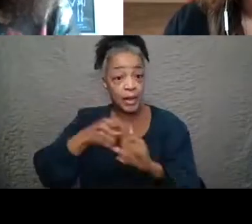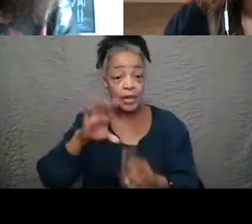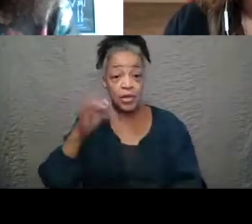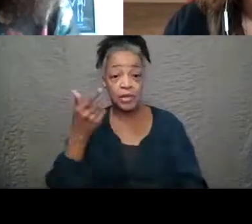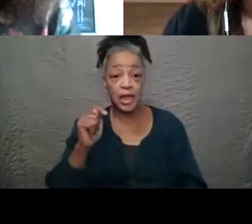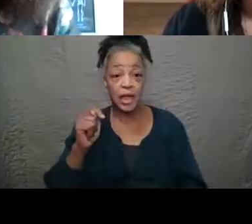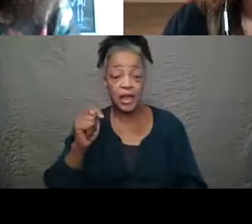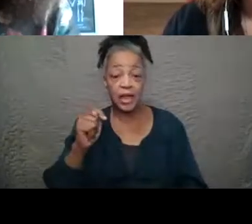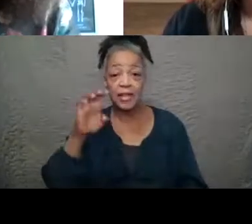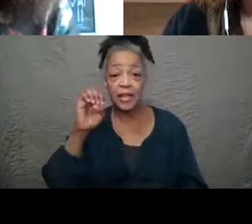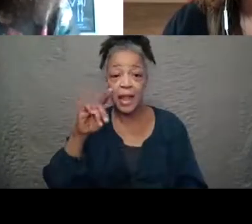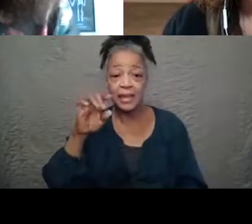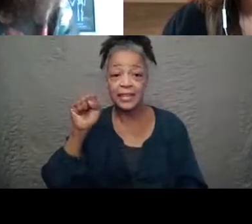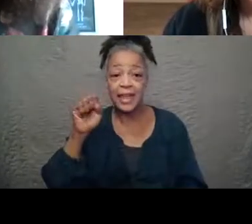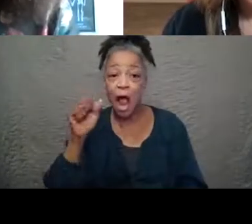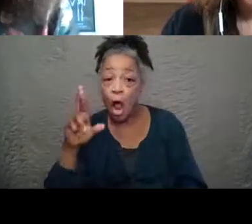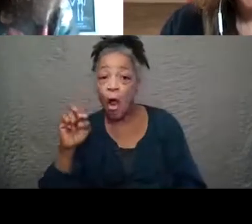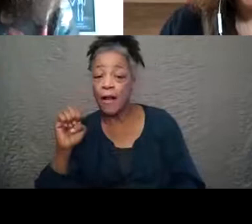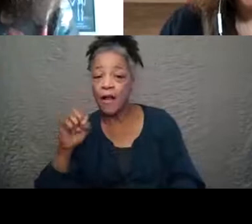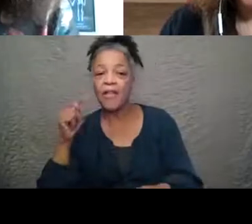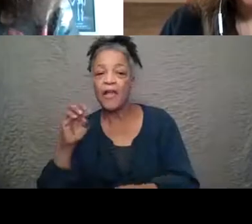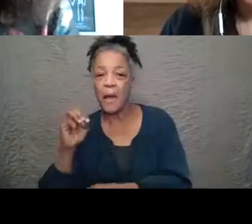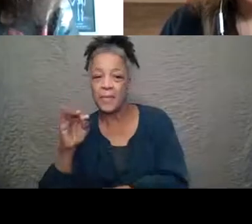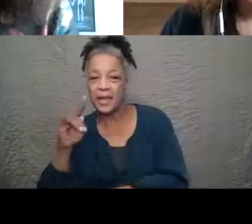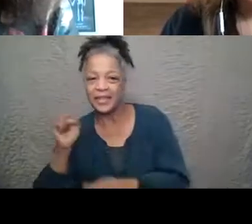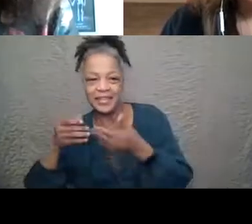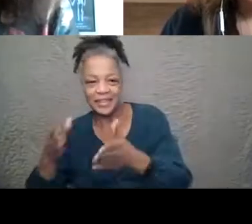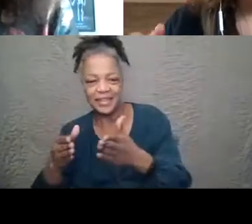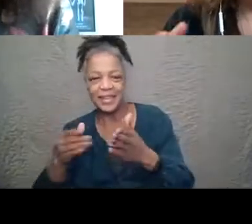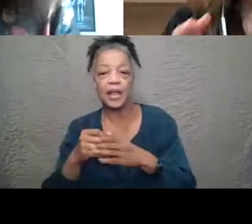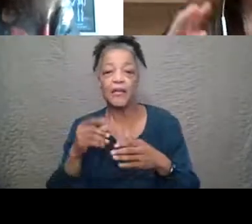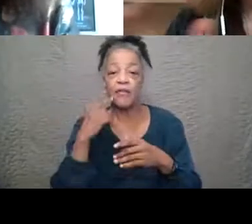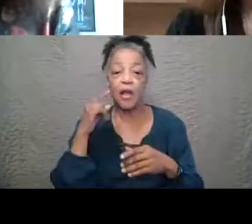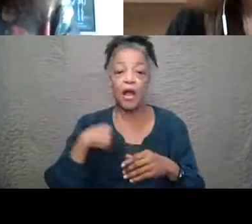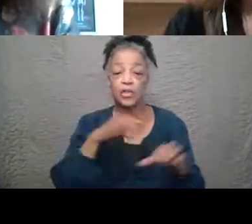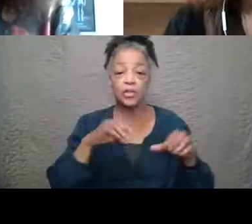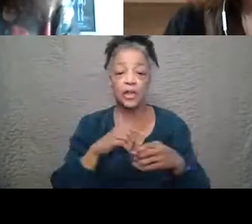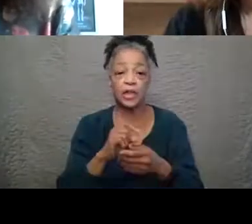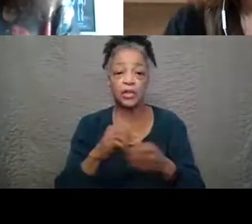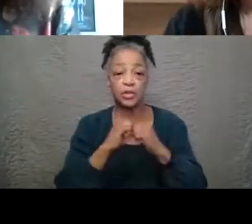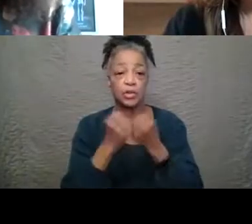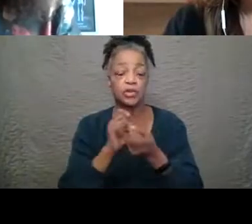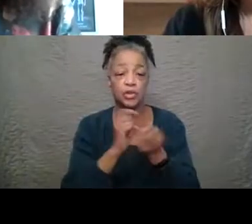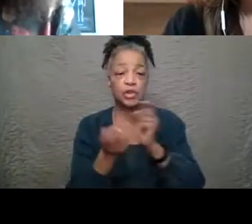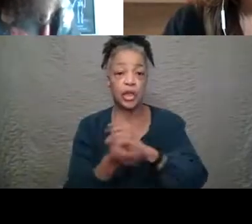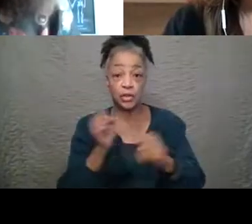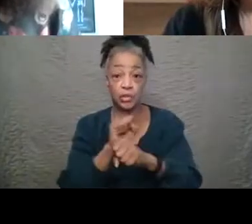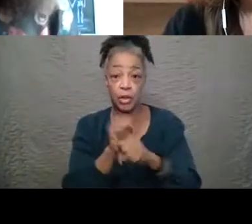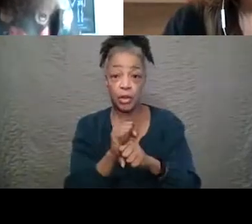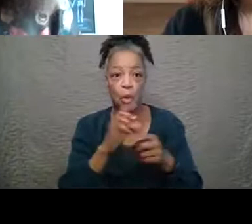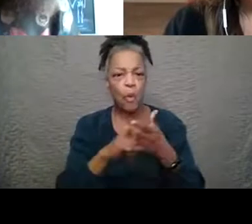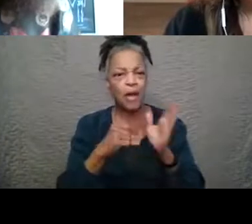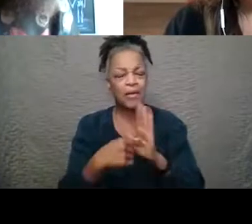the ends are the means. I mean, I think that's a really important reminder for those of us doing social change work. Like, what are the myriad ways that we can